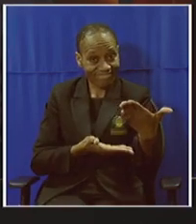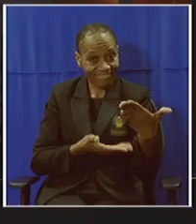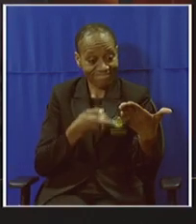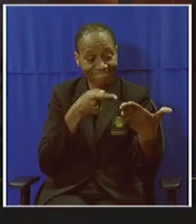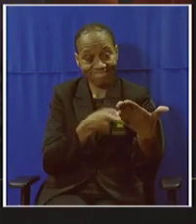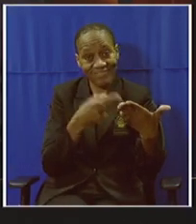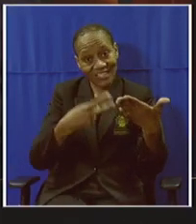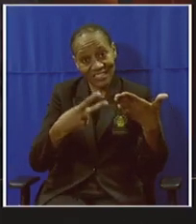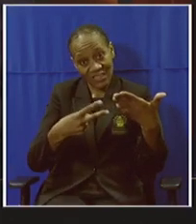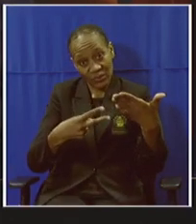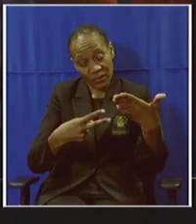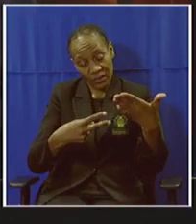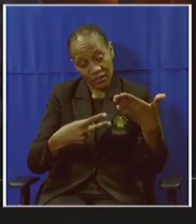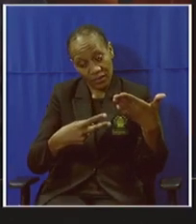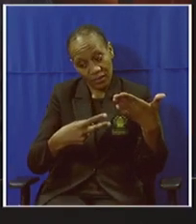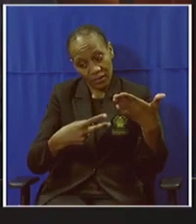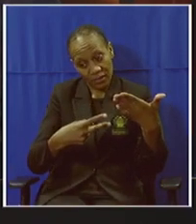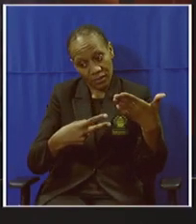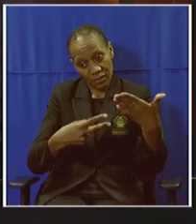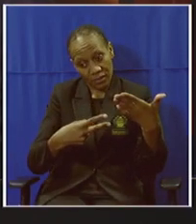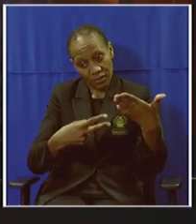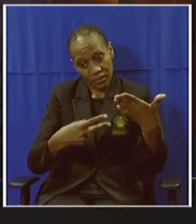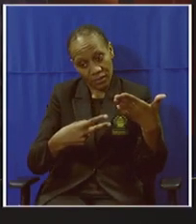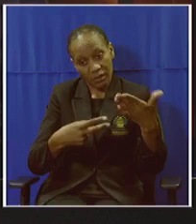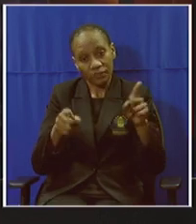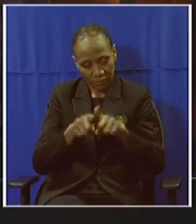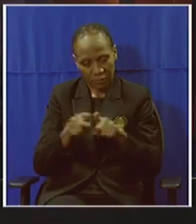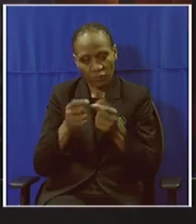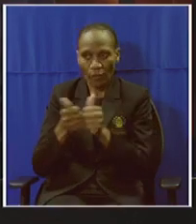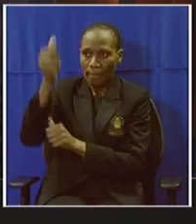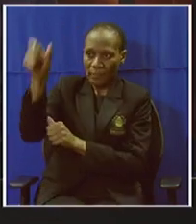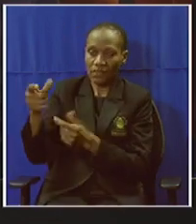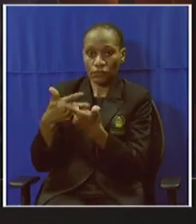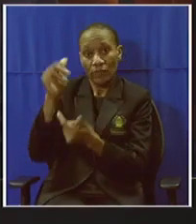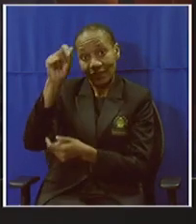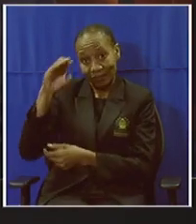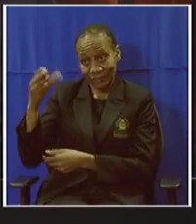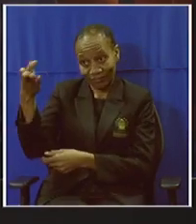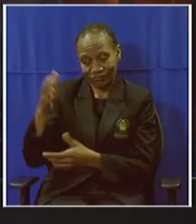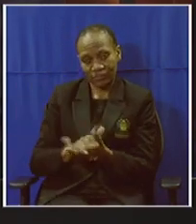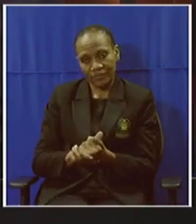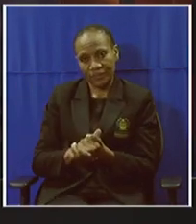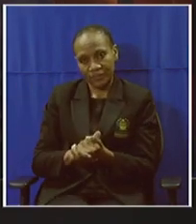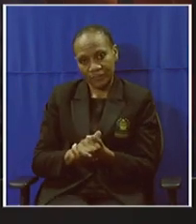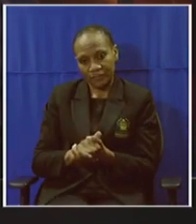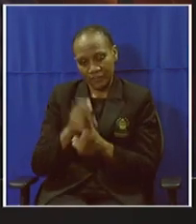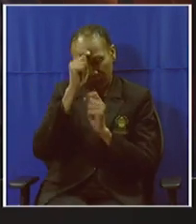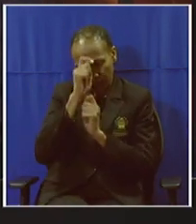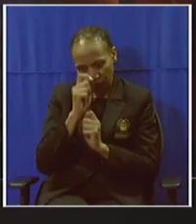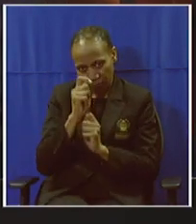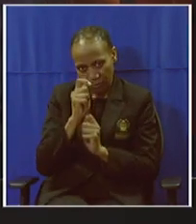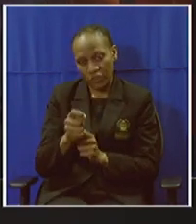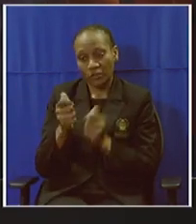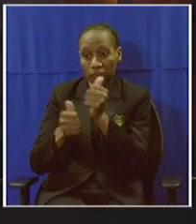The second motion on the order paper is also in the name of the Chief Whip of the Majority Party, the Honorable the Chief